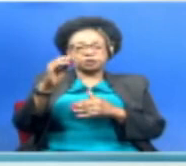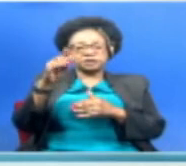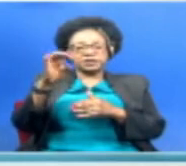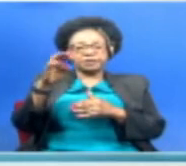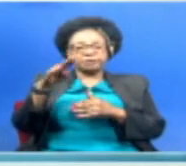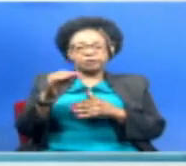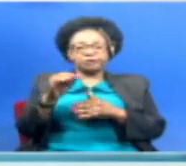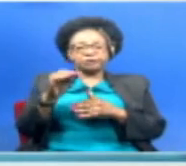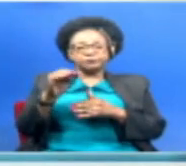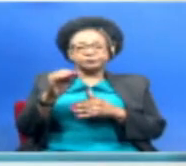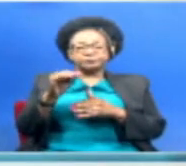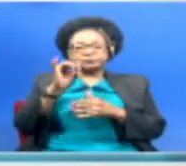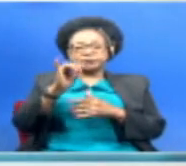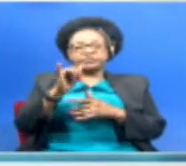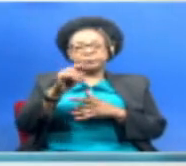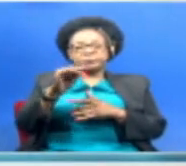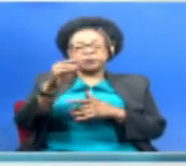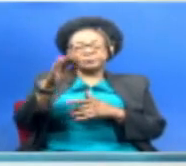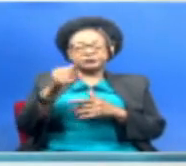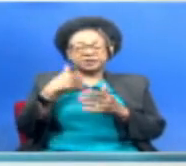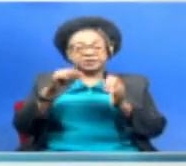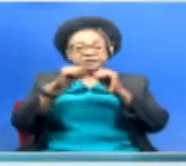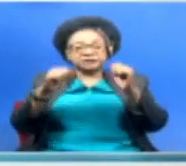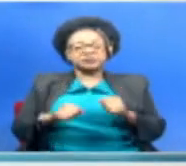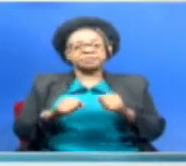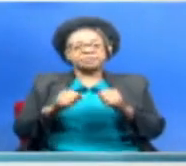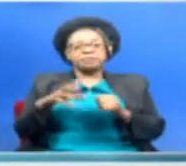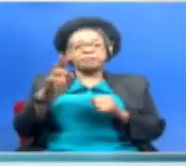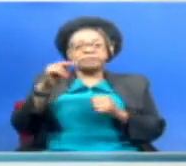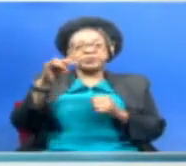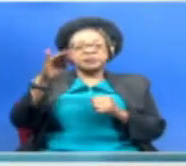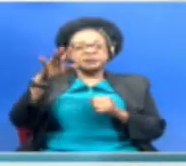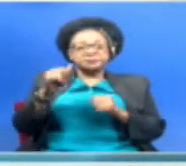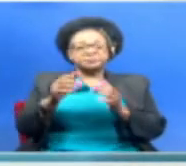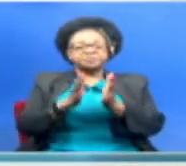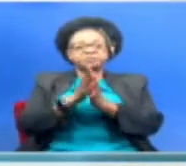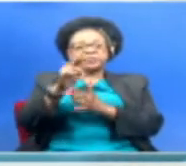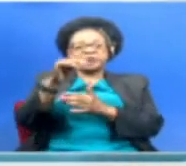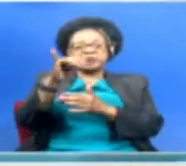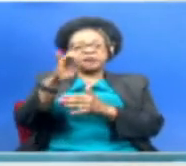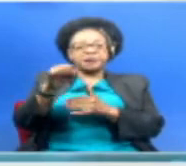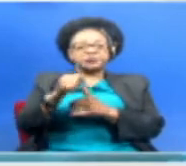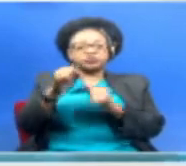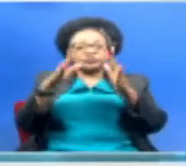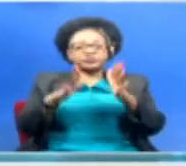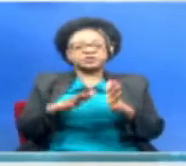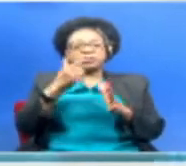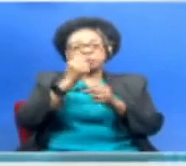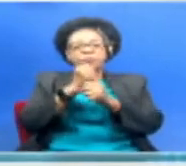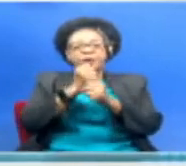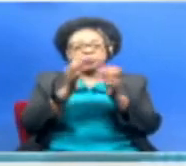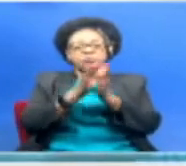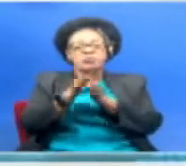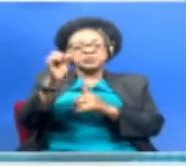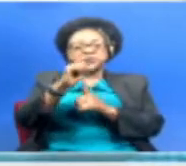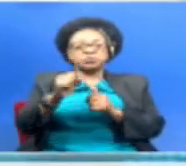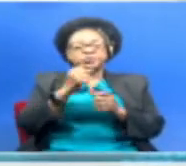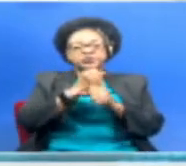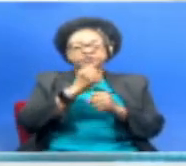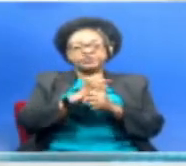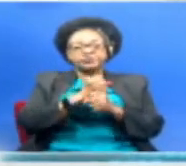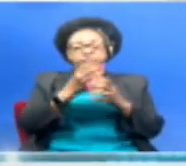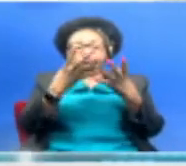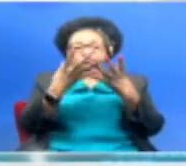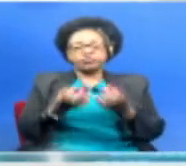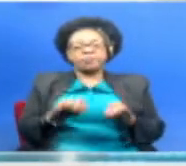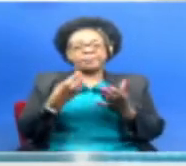Eric Rono from Sure Step Systems, Moses Ntoinya, an NIS officer who colluded with the SACCO staff to siphon the funds, and